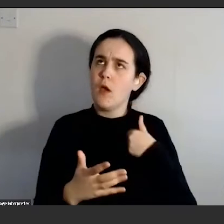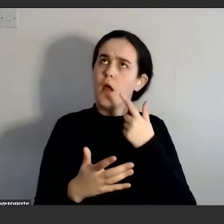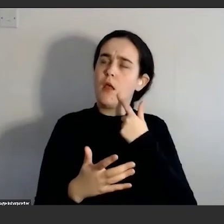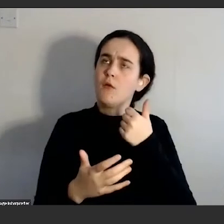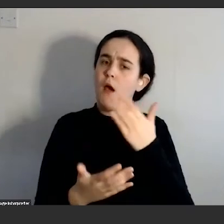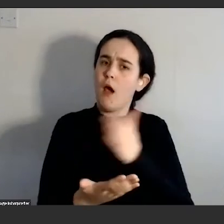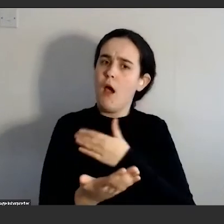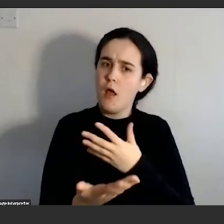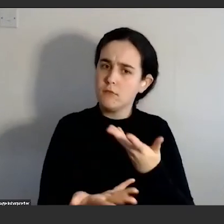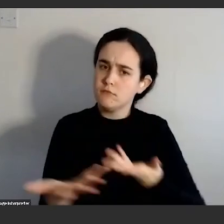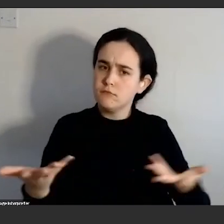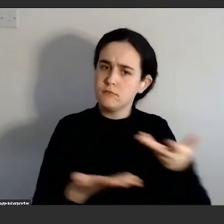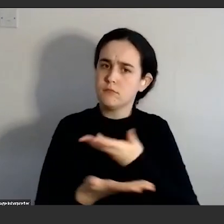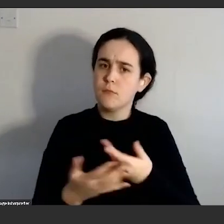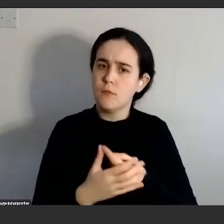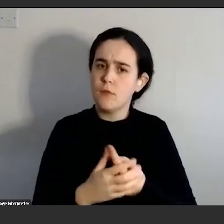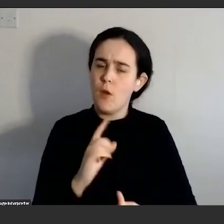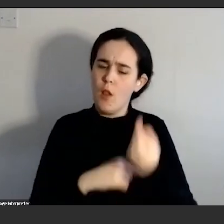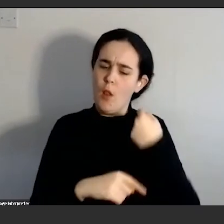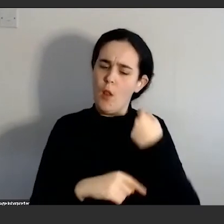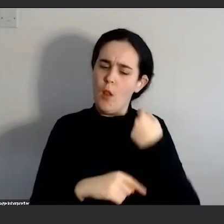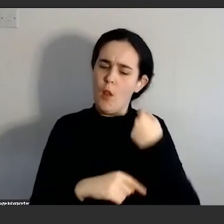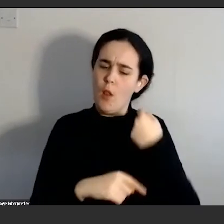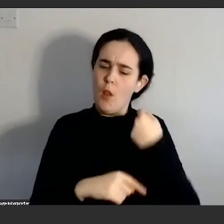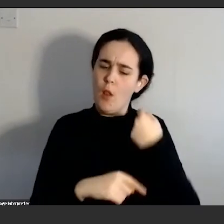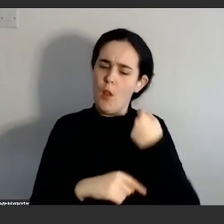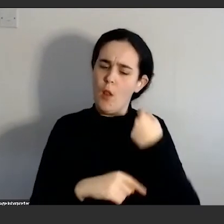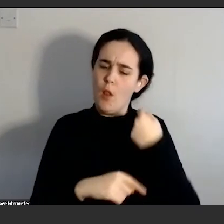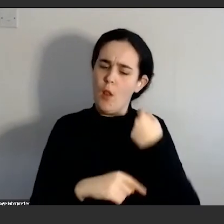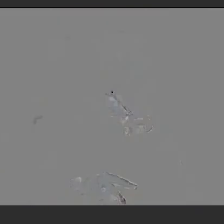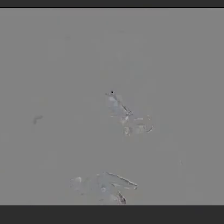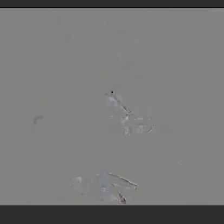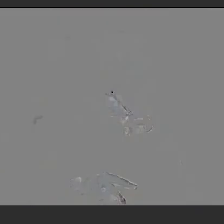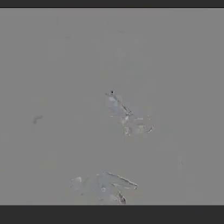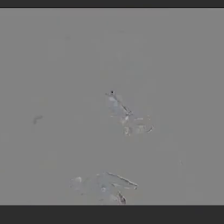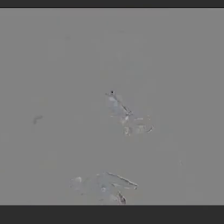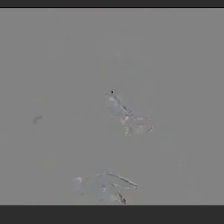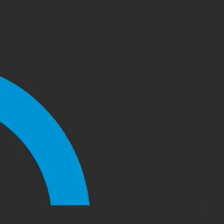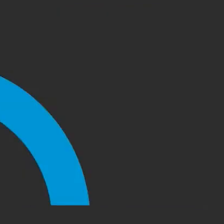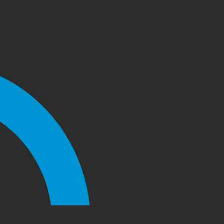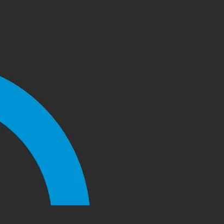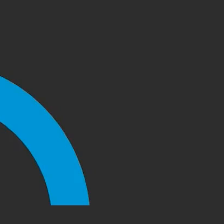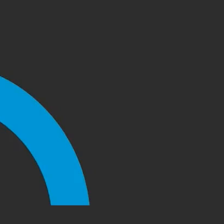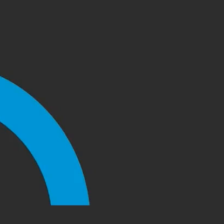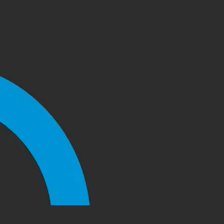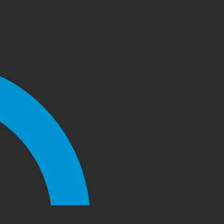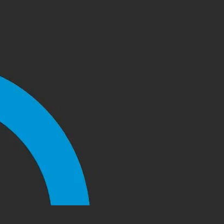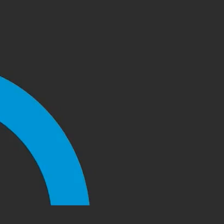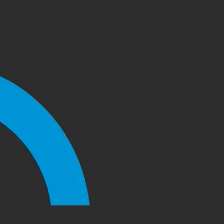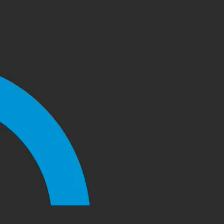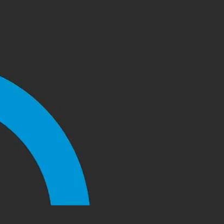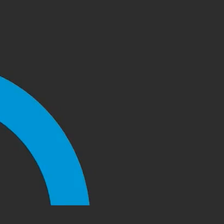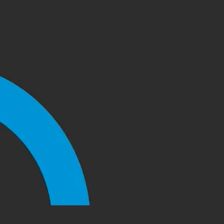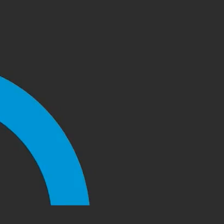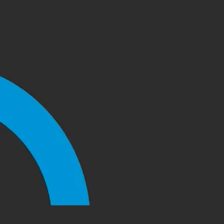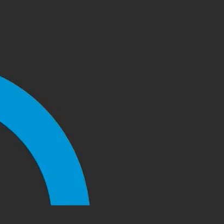advocacy and then also the work that you do with seniors. There should be a very natural synergy between those two